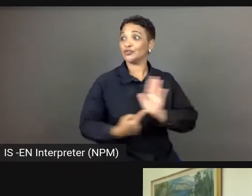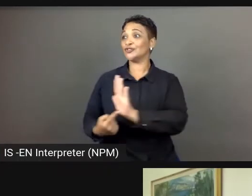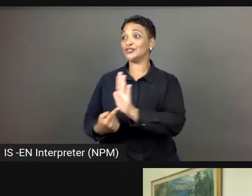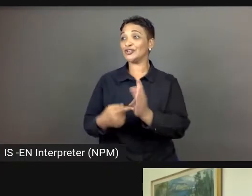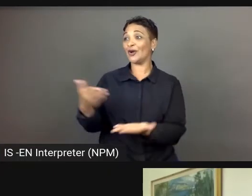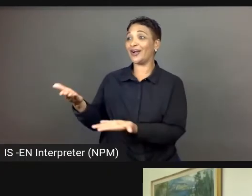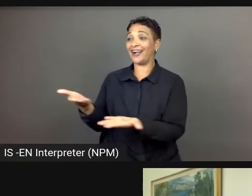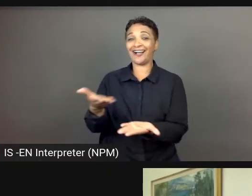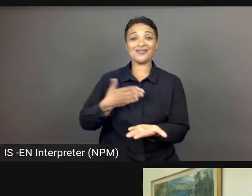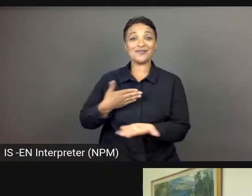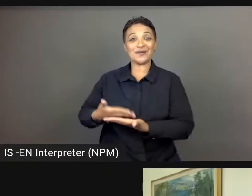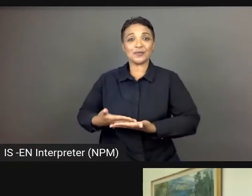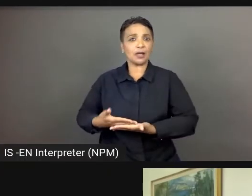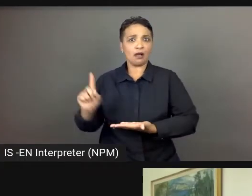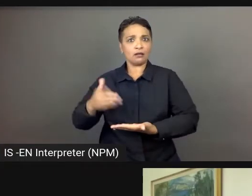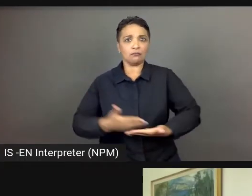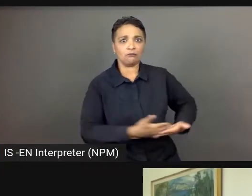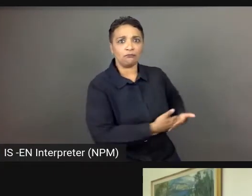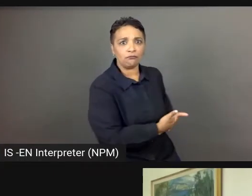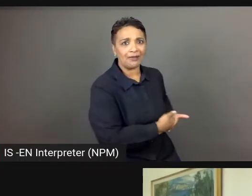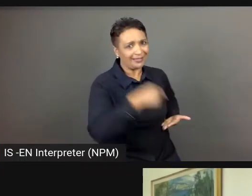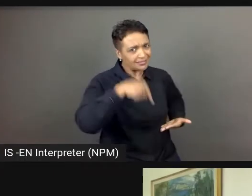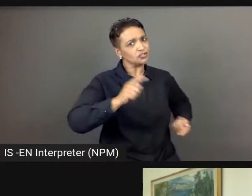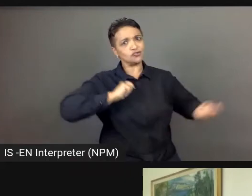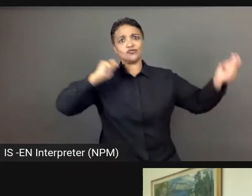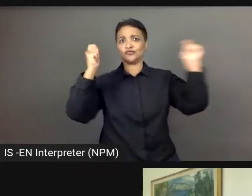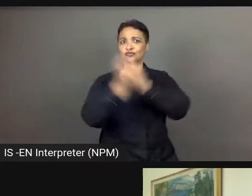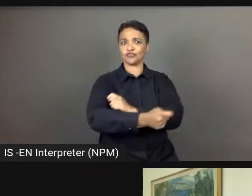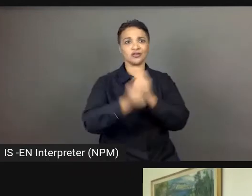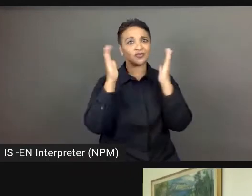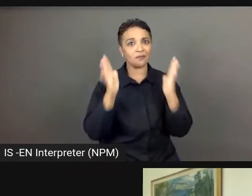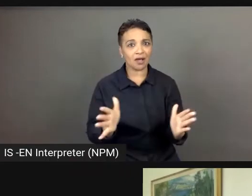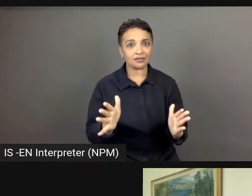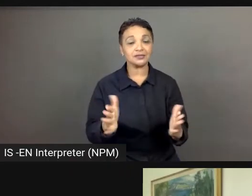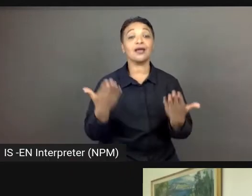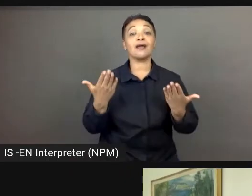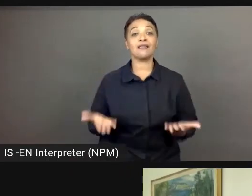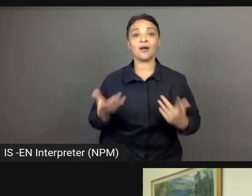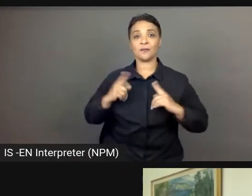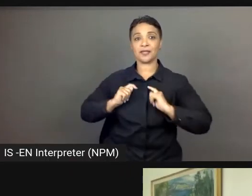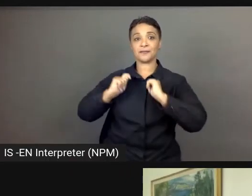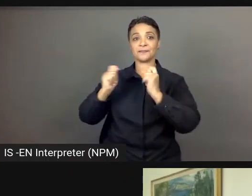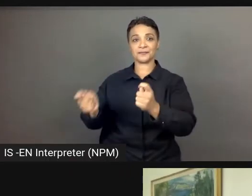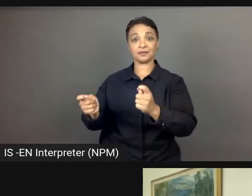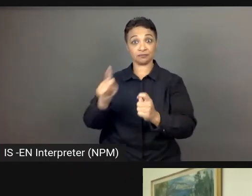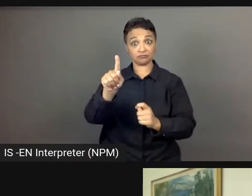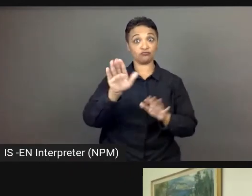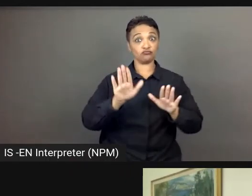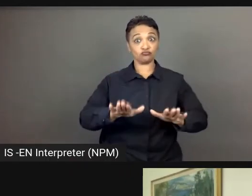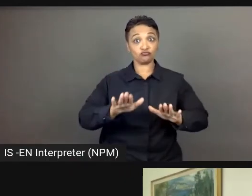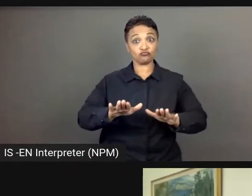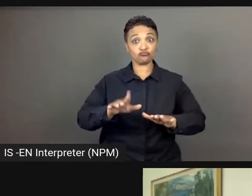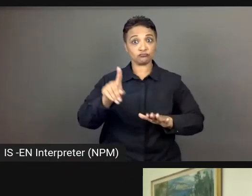that needs to change, obviously. And I will now bring in. Can you stay behind for the